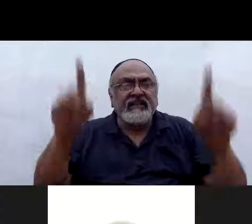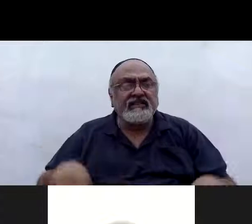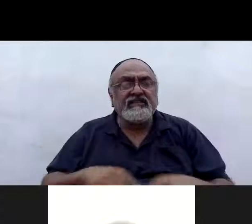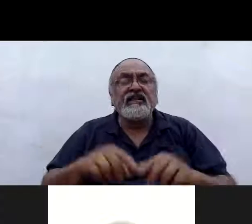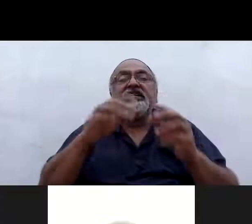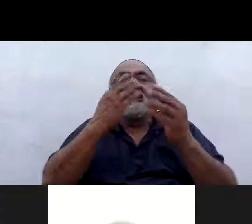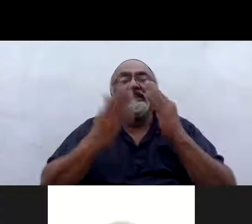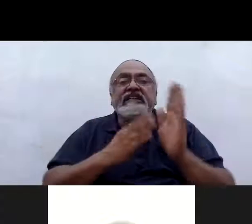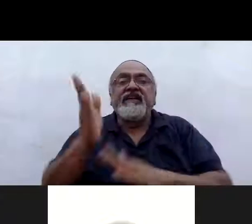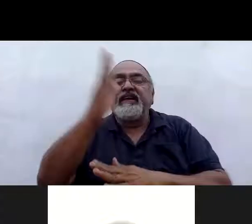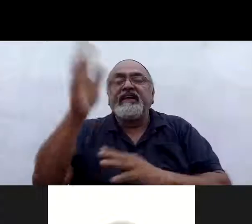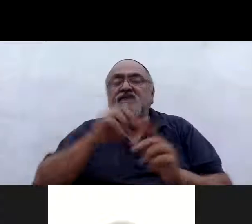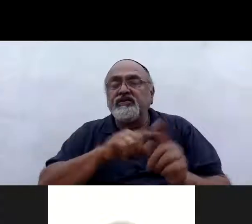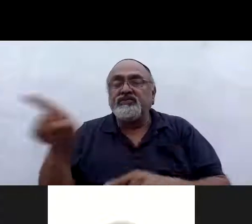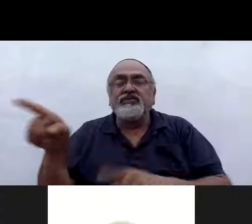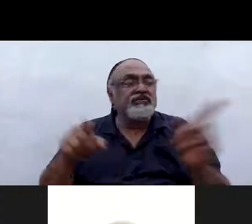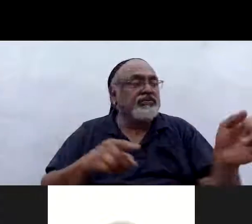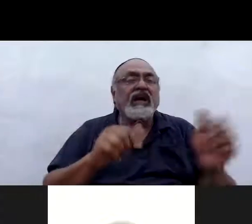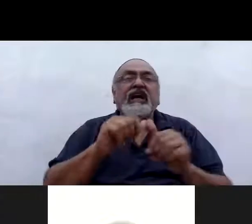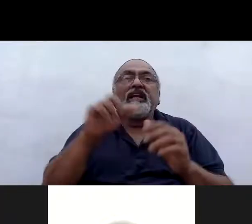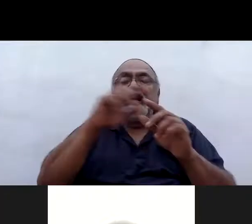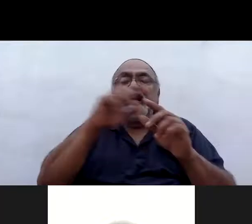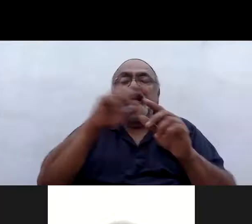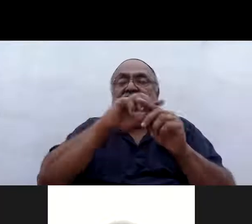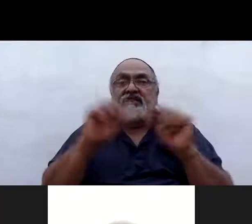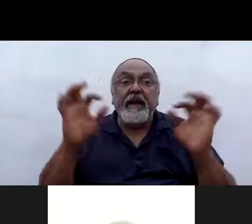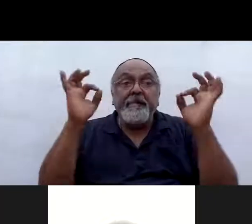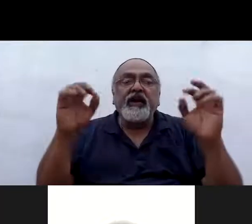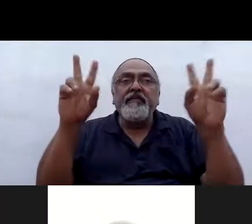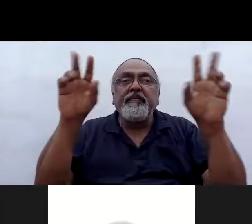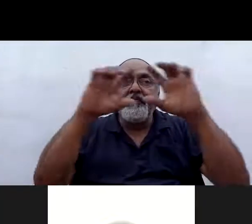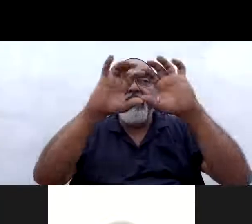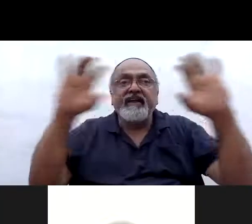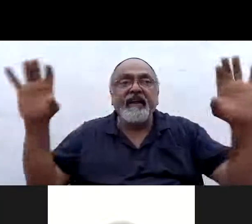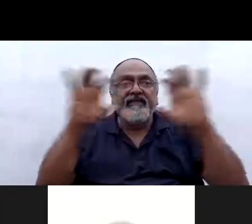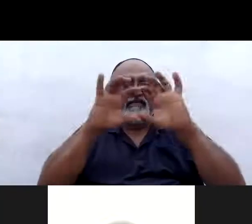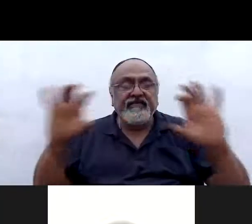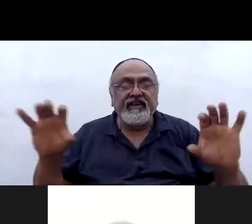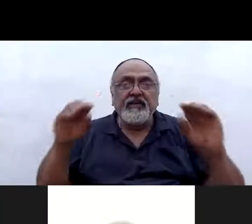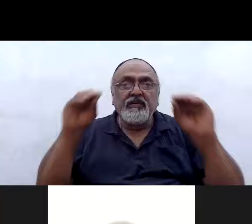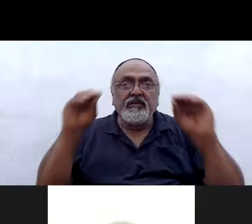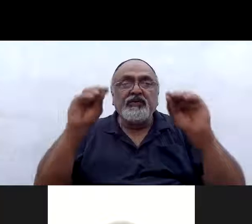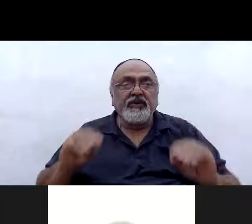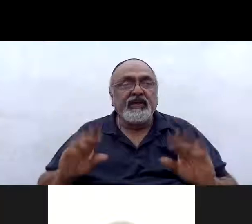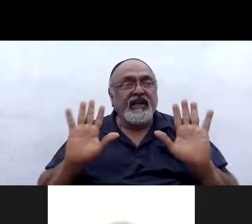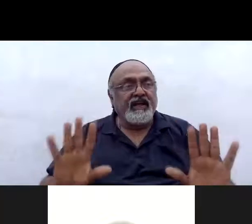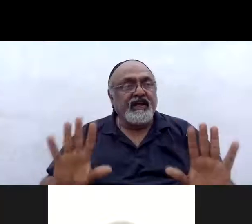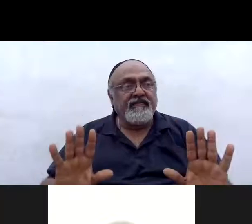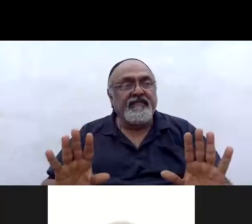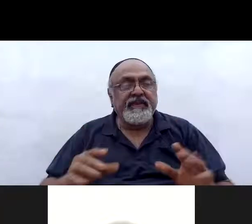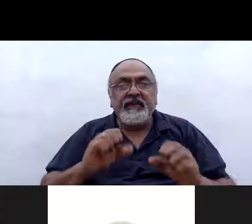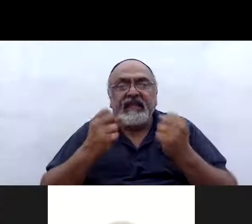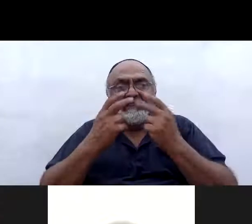will navigate. And similarly, the important paragraphs are also given here. Also, as you can see here,